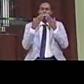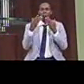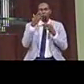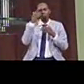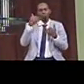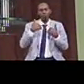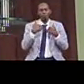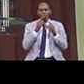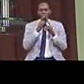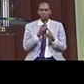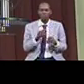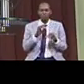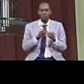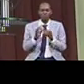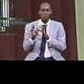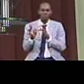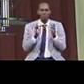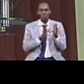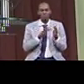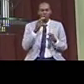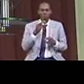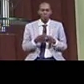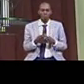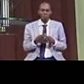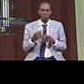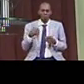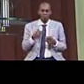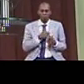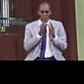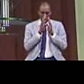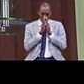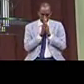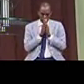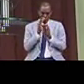have answered. In Jesus' name we pray.